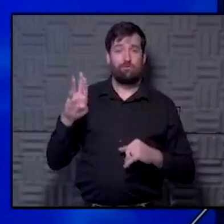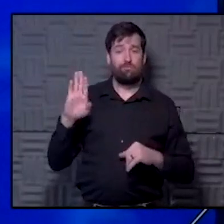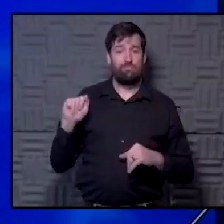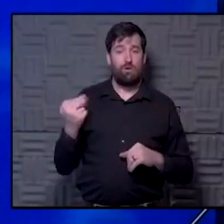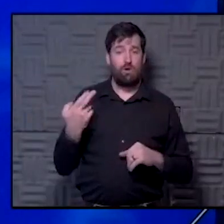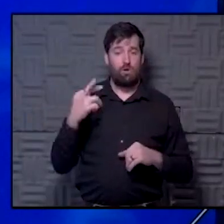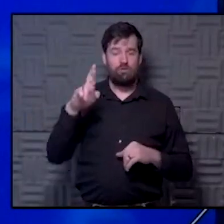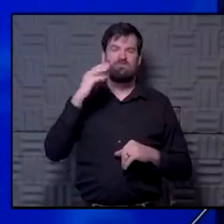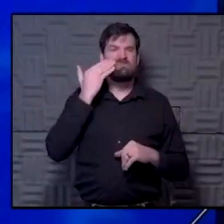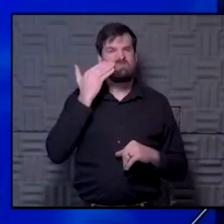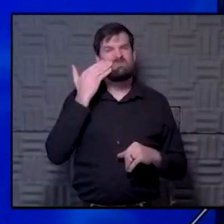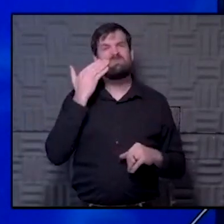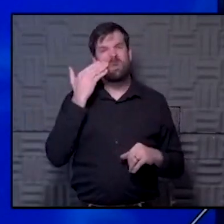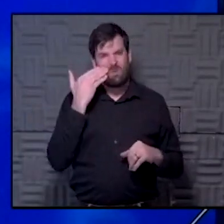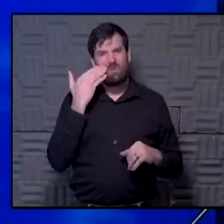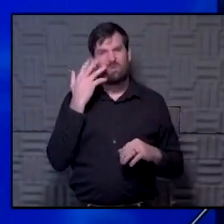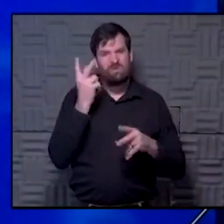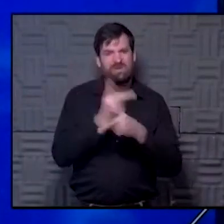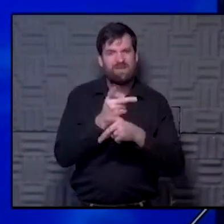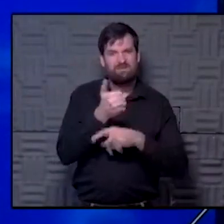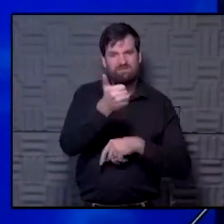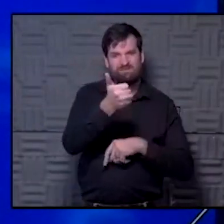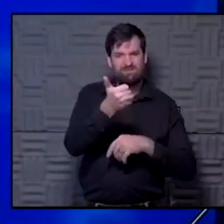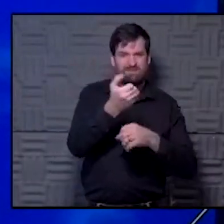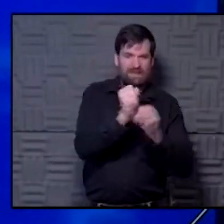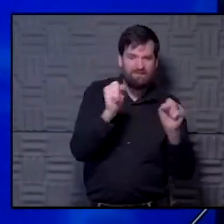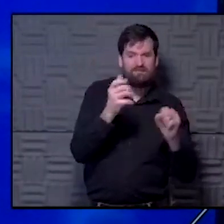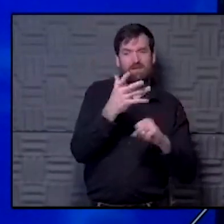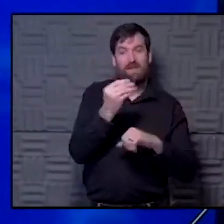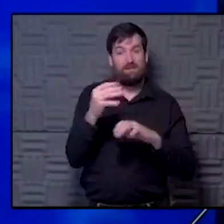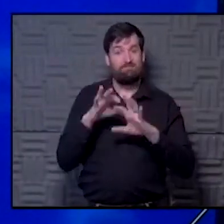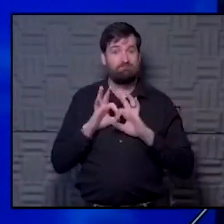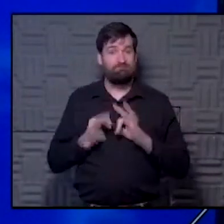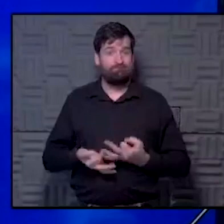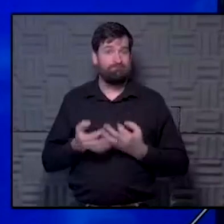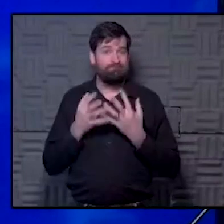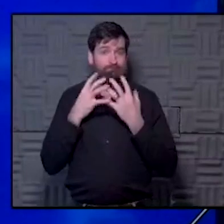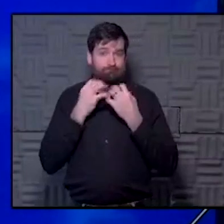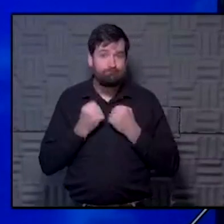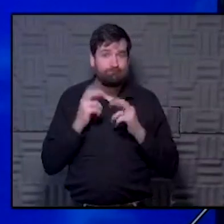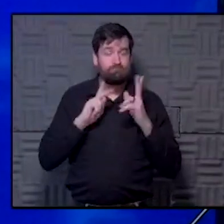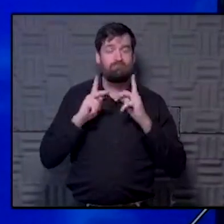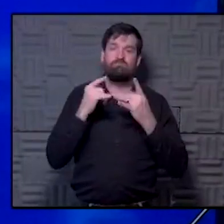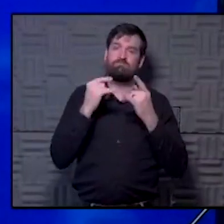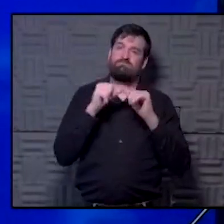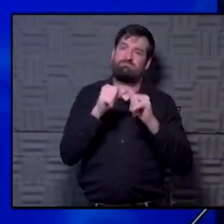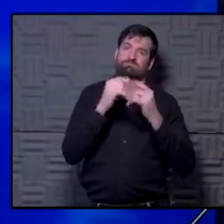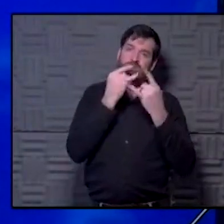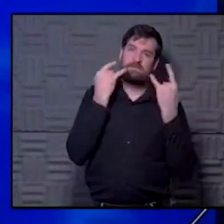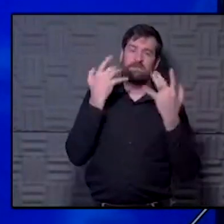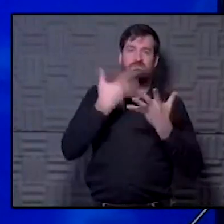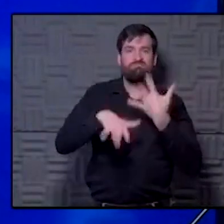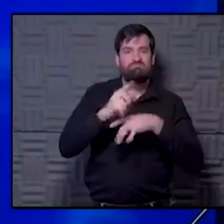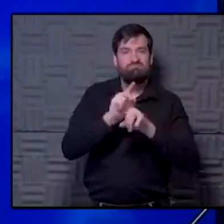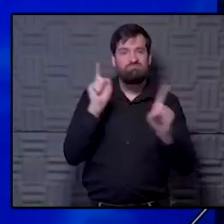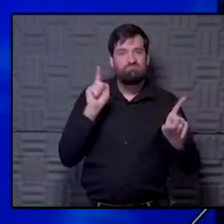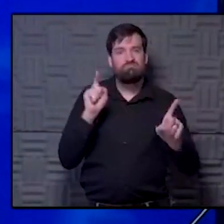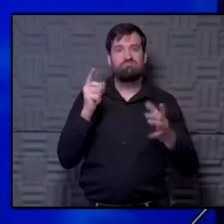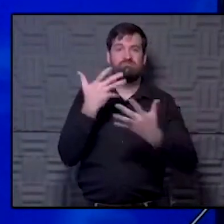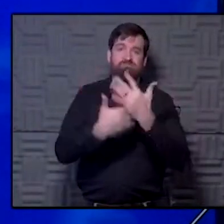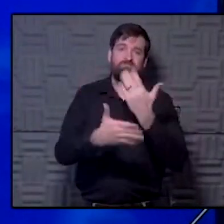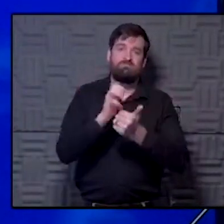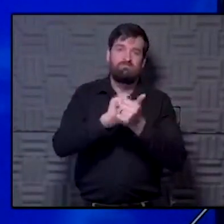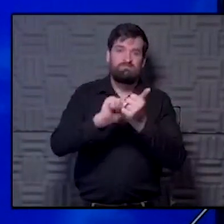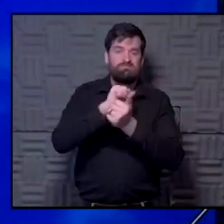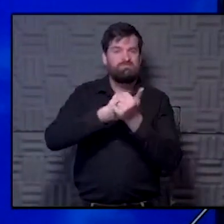we know the things that keep you and the ones you care about safe. Continue to mask, physically distance, wash your